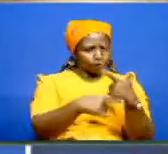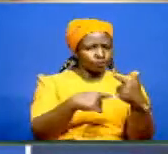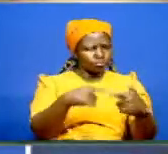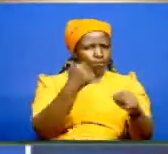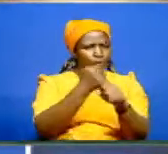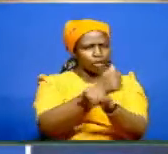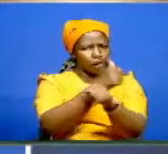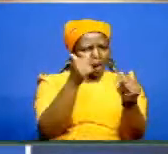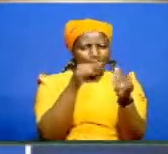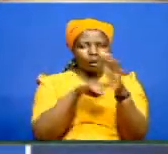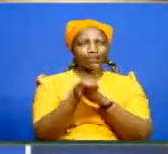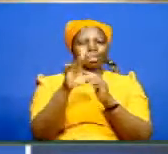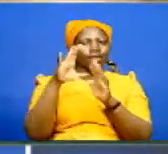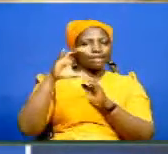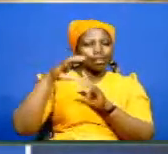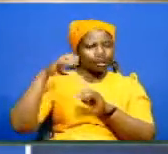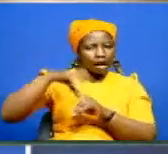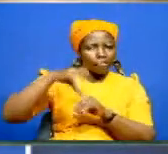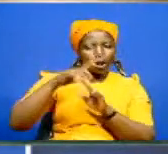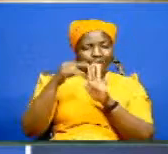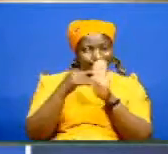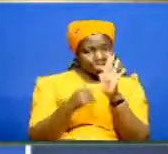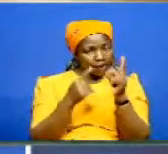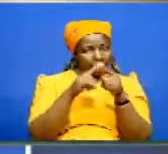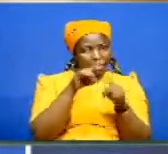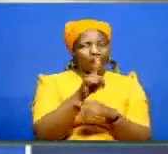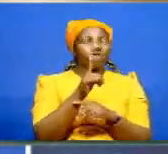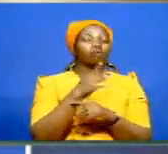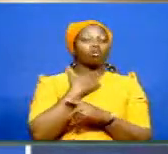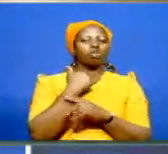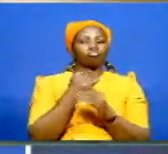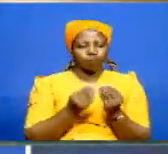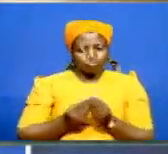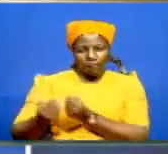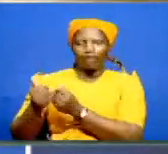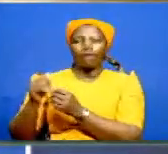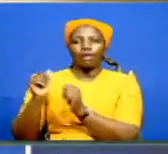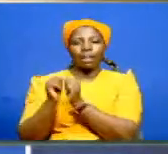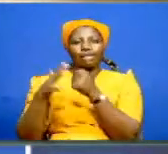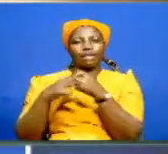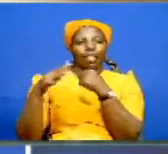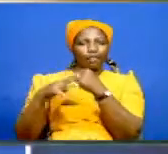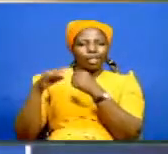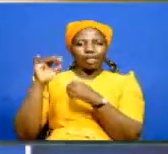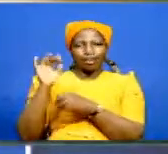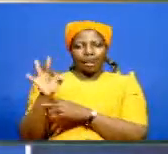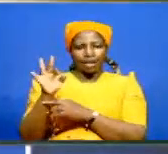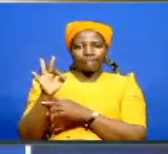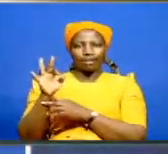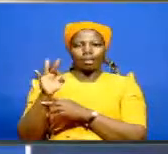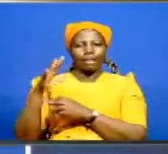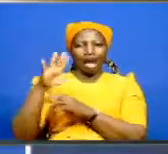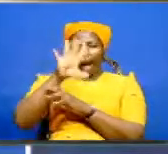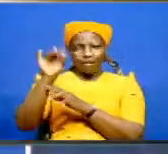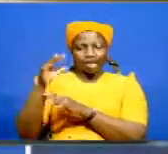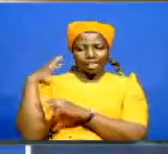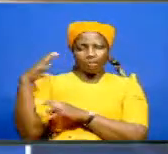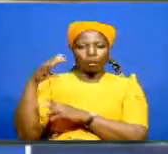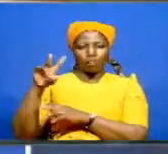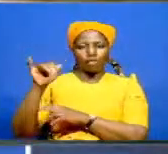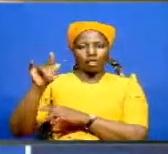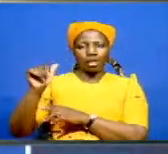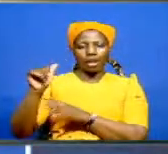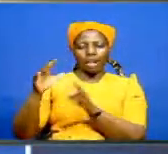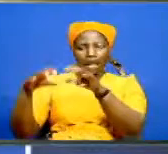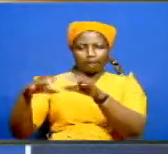season's Champions League, but they will be looking to cause an upset by defeating 1973 African champions Vita Club. Karanja David for Channel